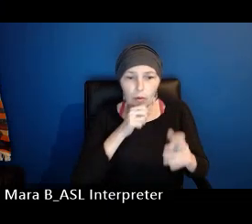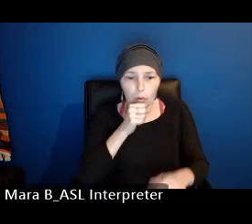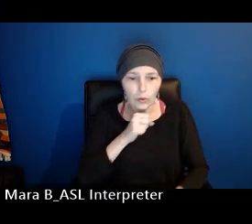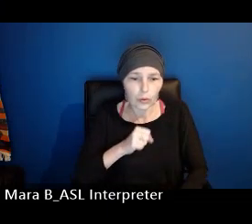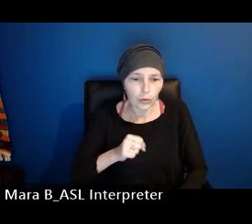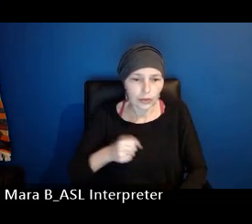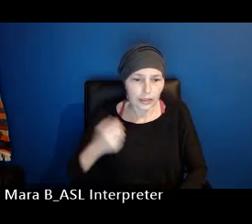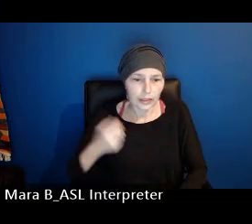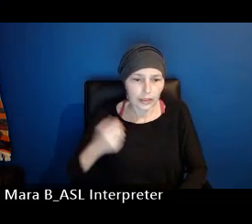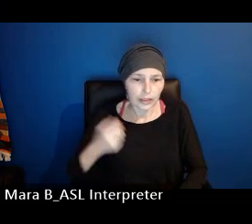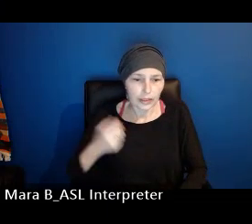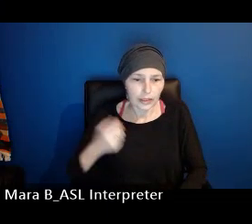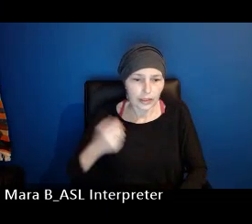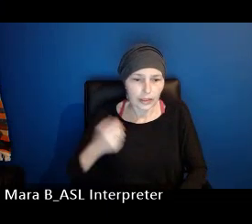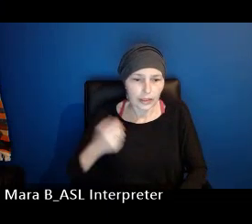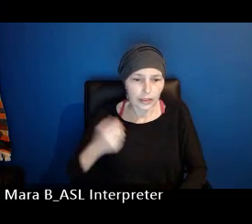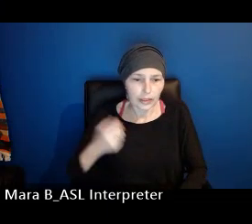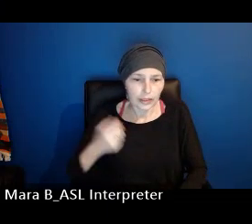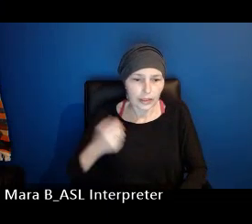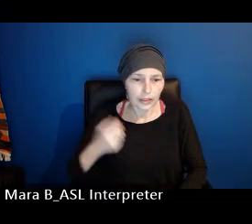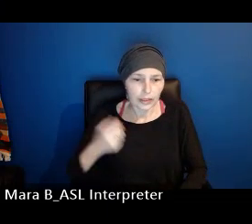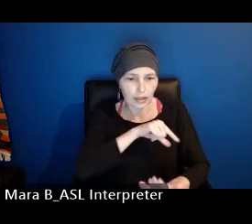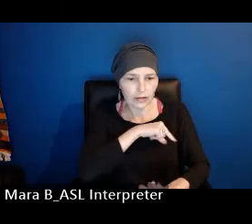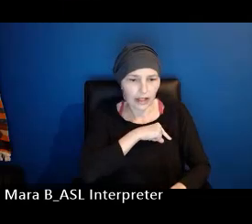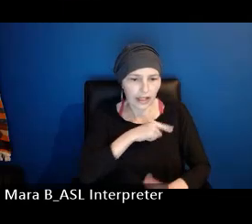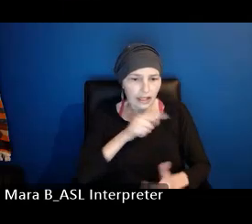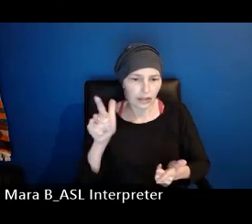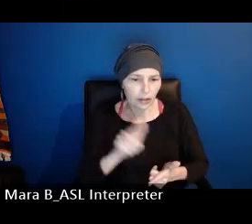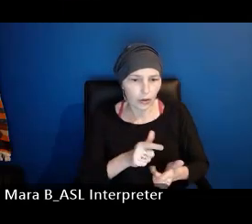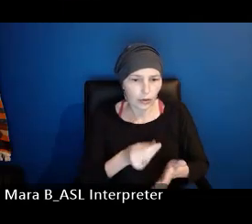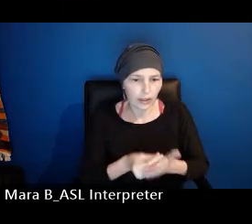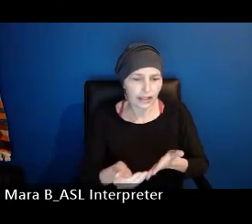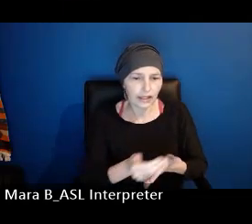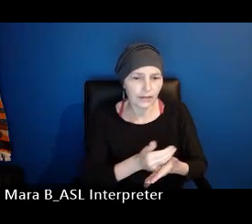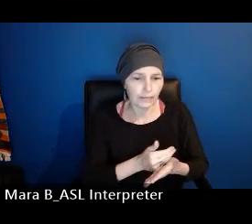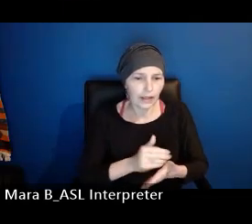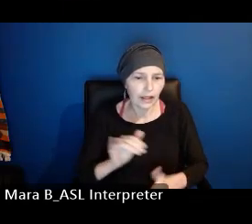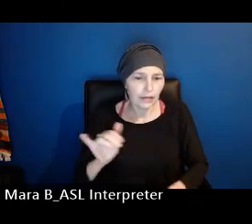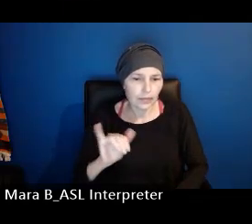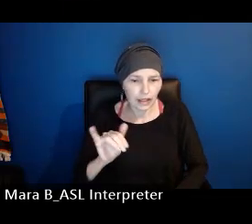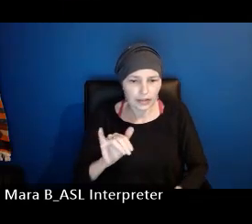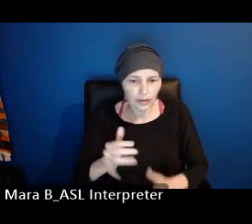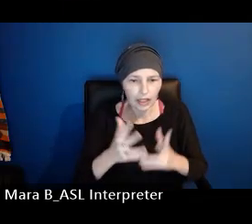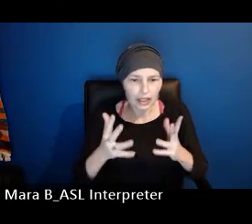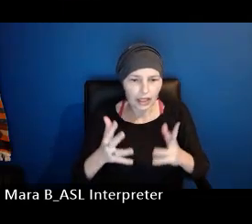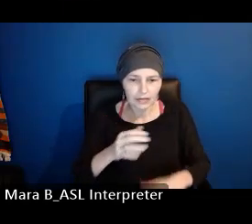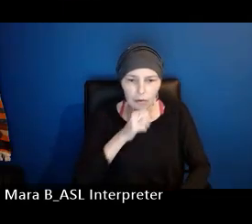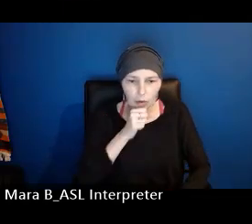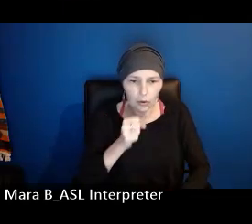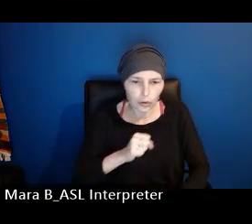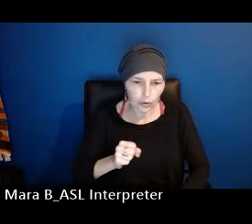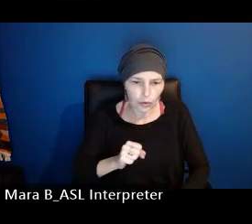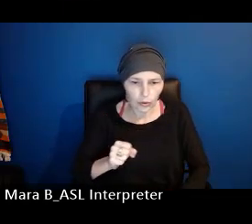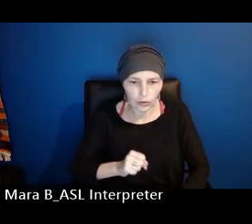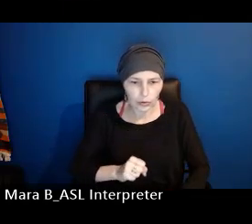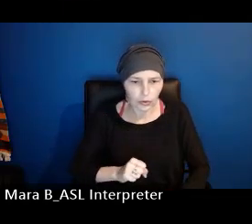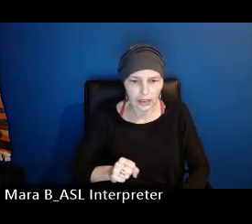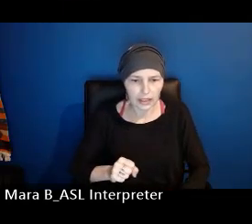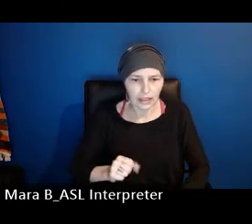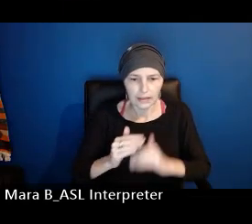a low income, but there's a lot of infrastructure that are old and outdated at the same time that we need